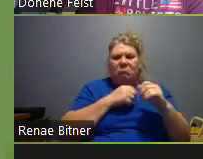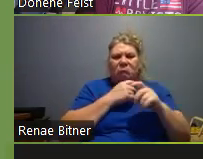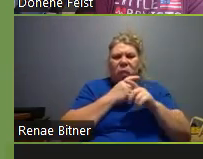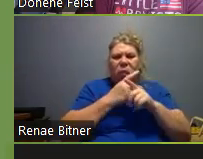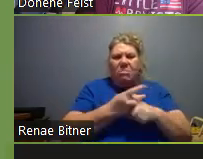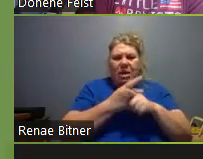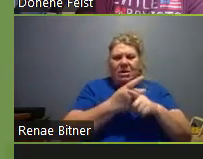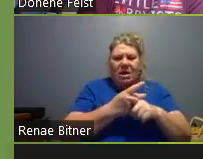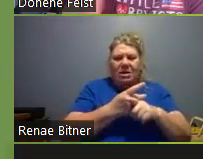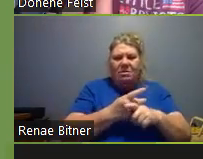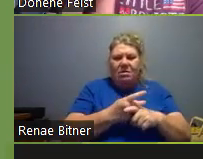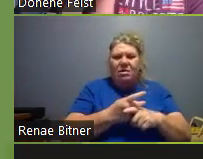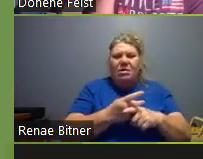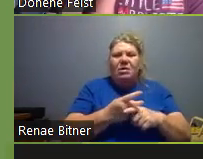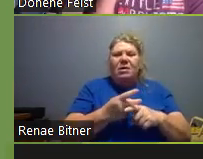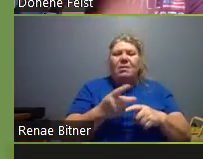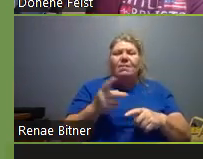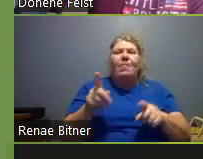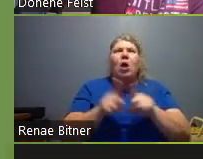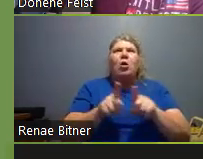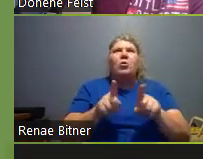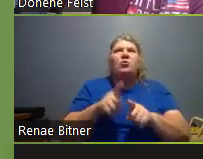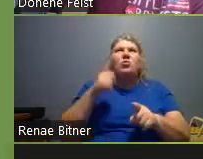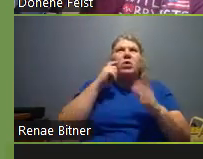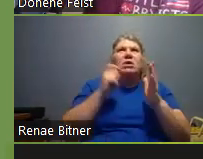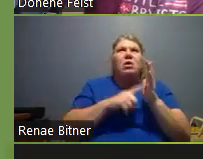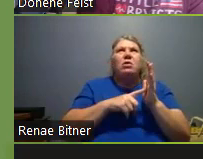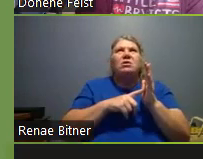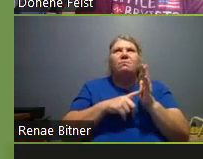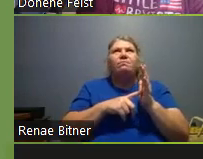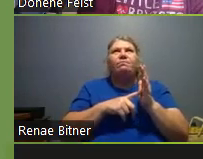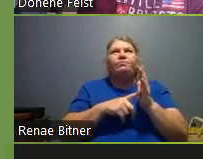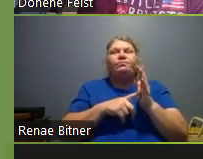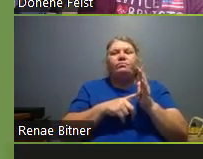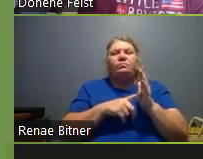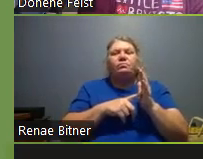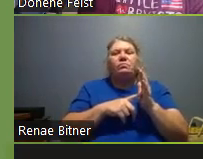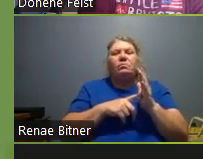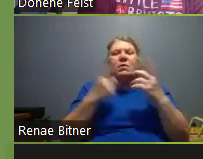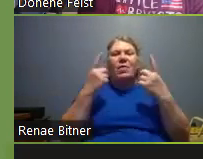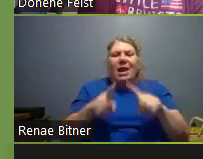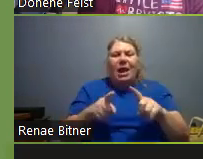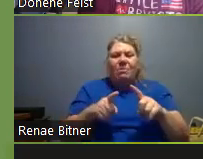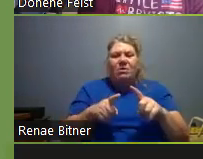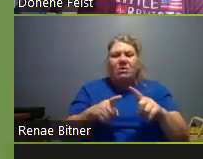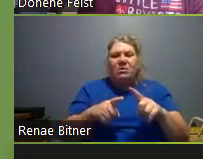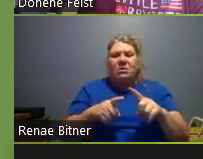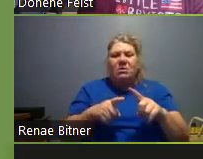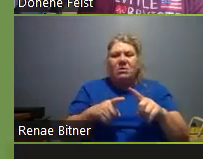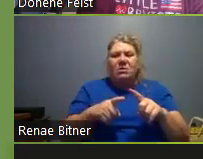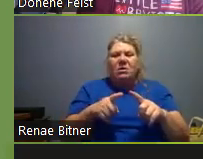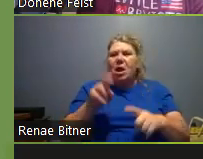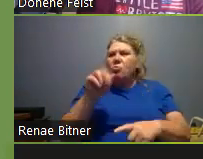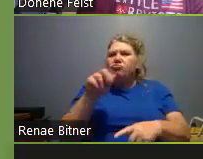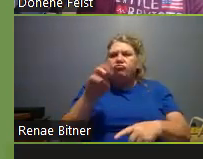in streaks a little bit too. The other thing that we noticed too that that kind of happens in streaks is a rare